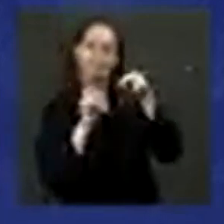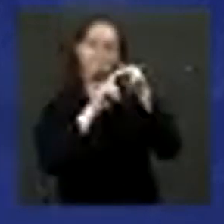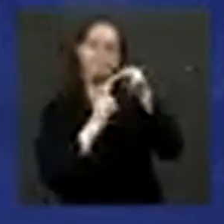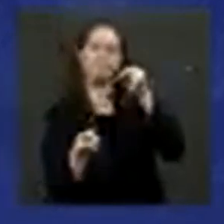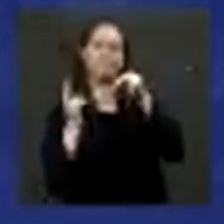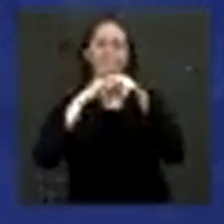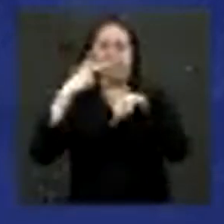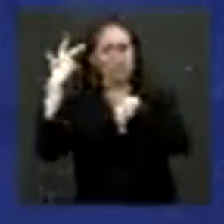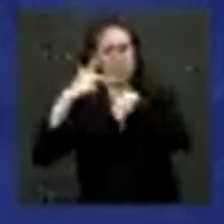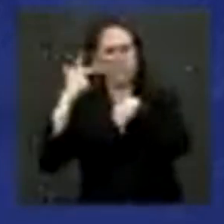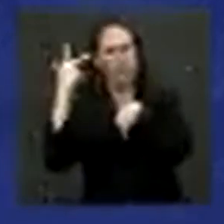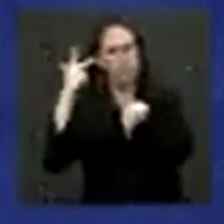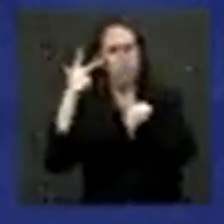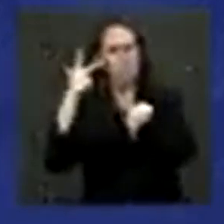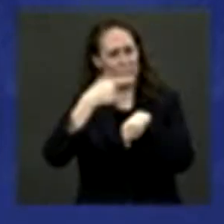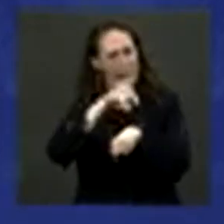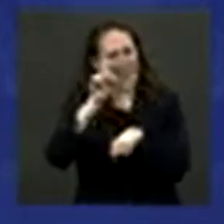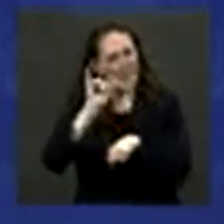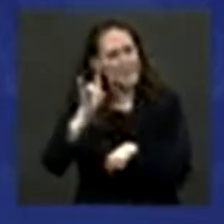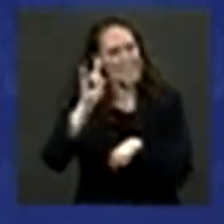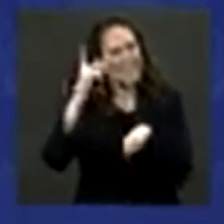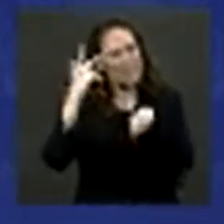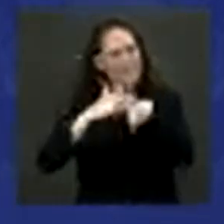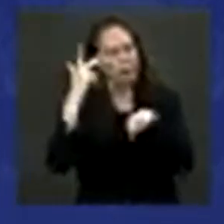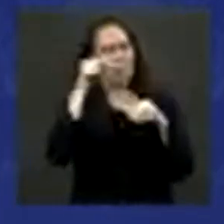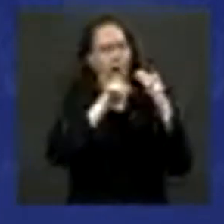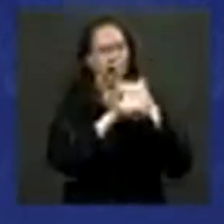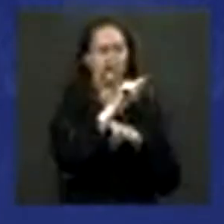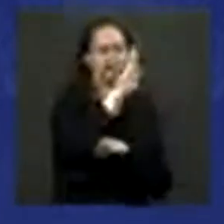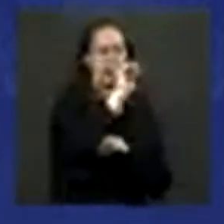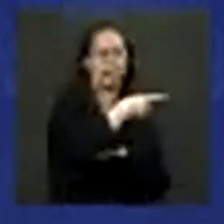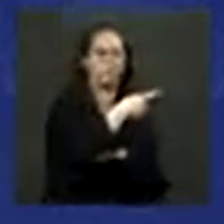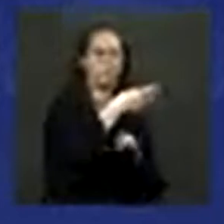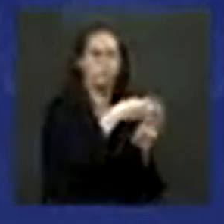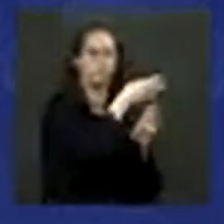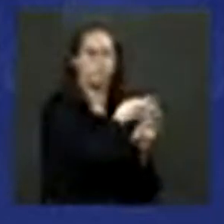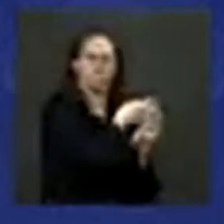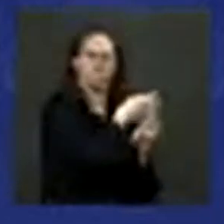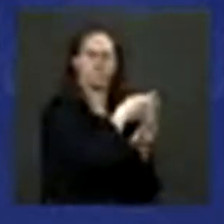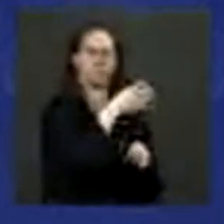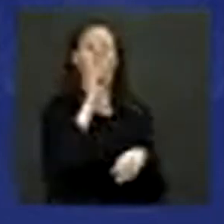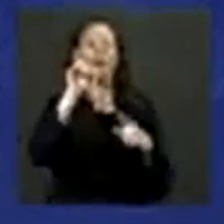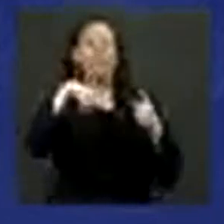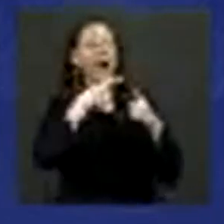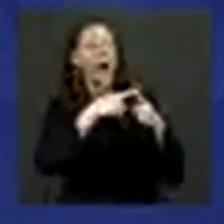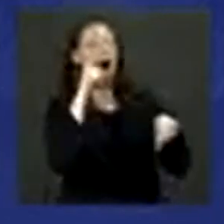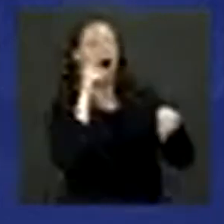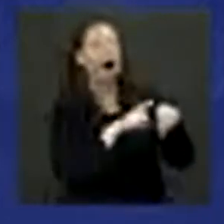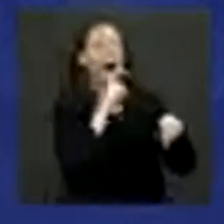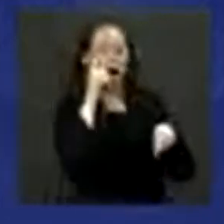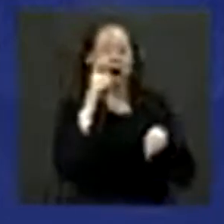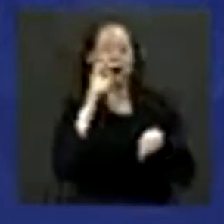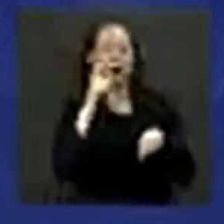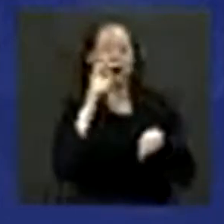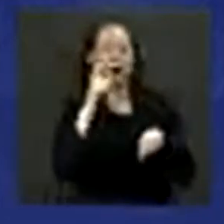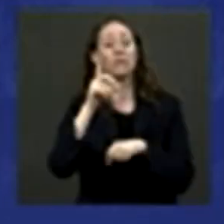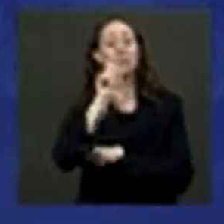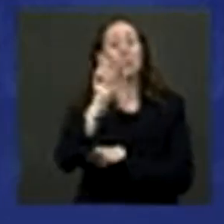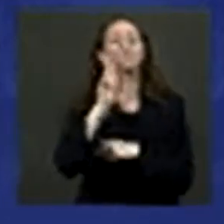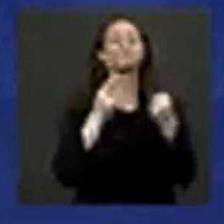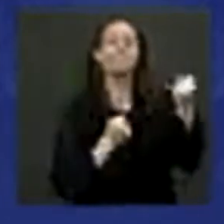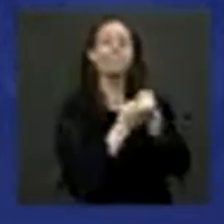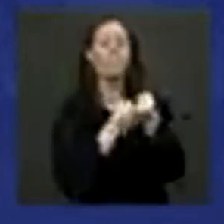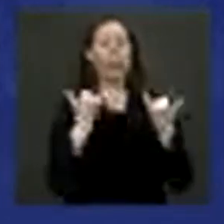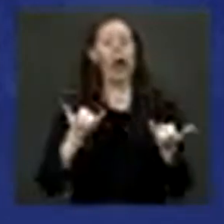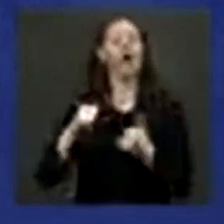president, and each time with Democrat support. But now they won't raise it, even though they're responsible for